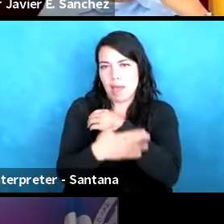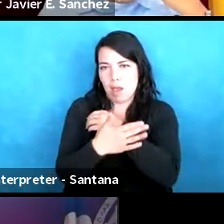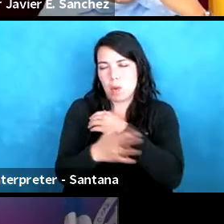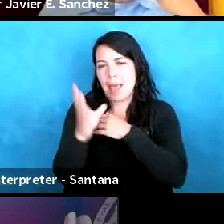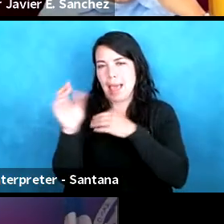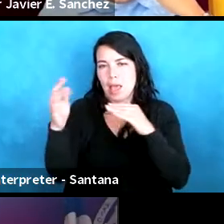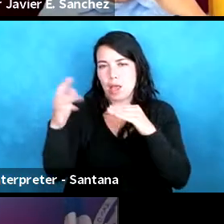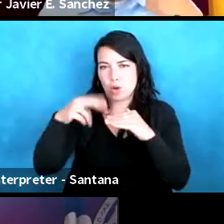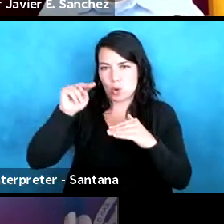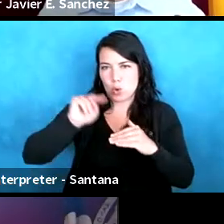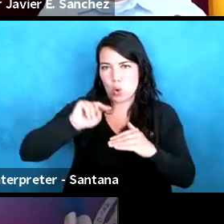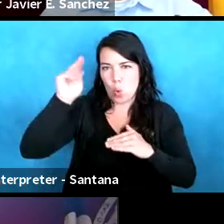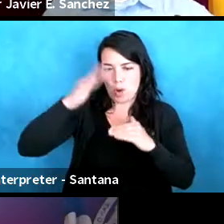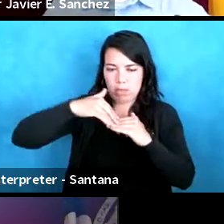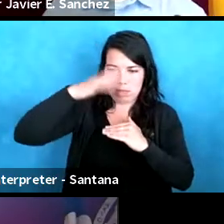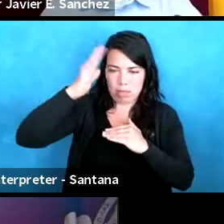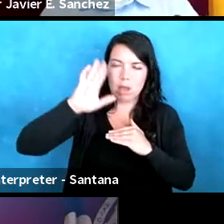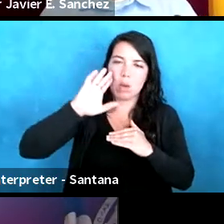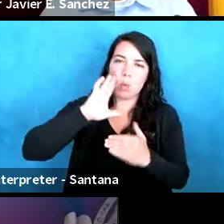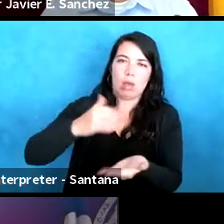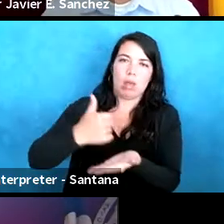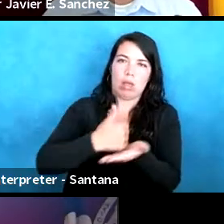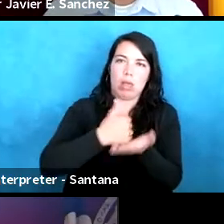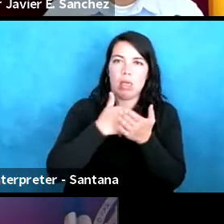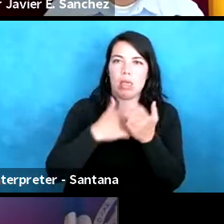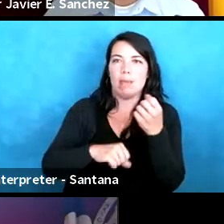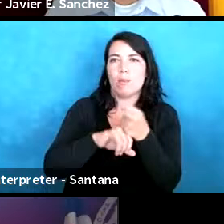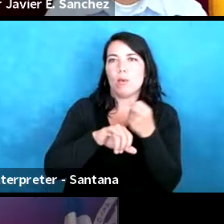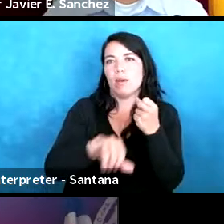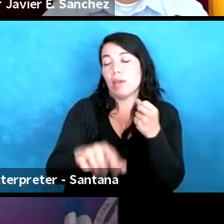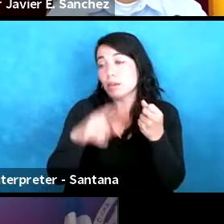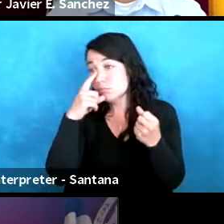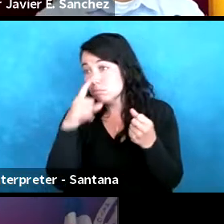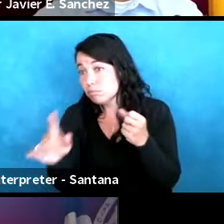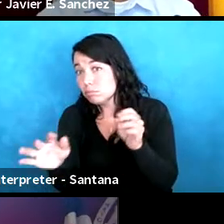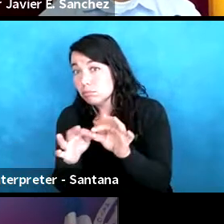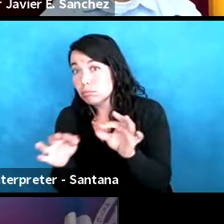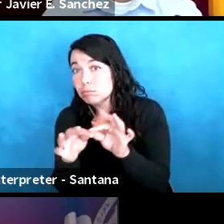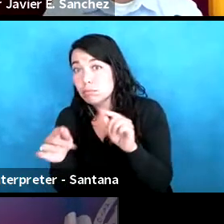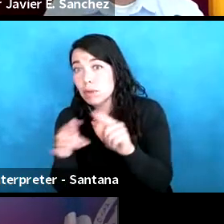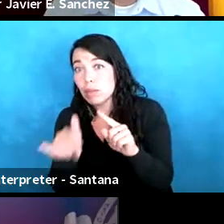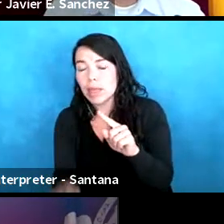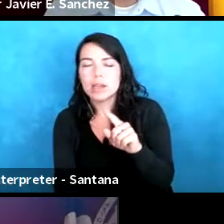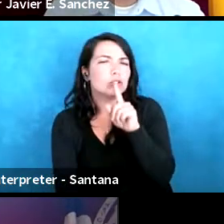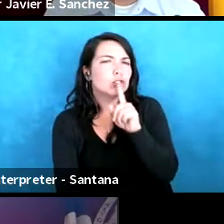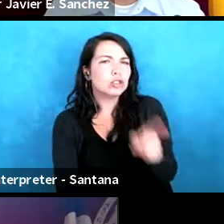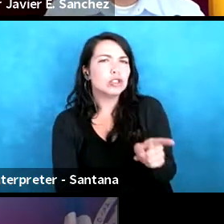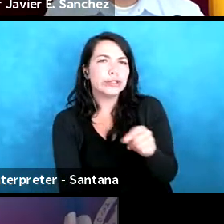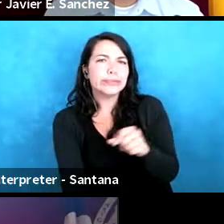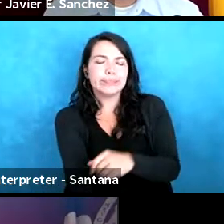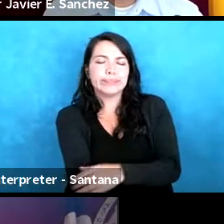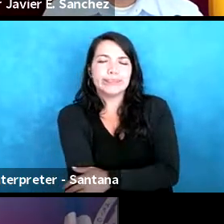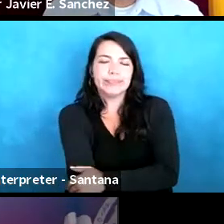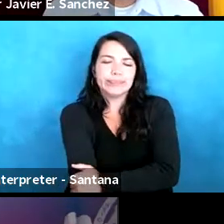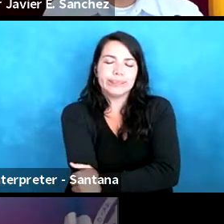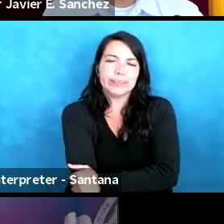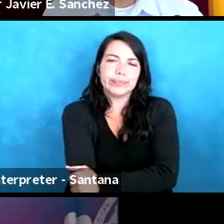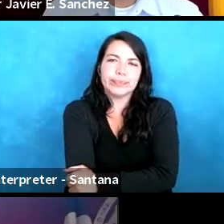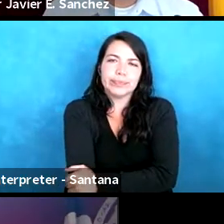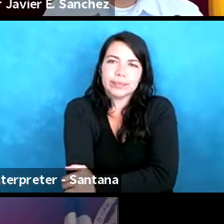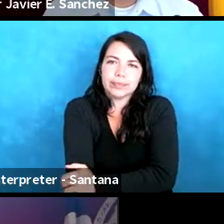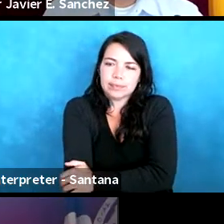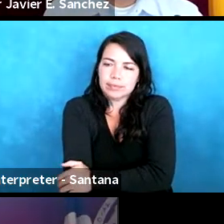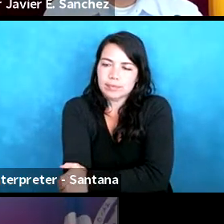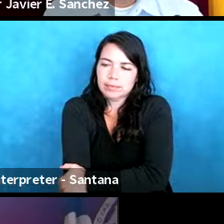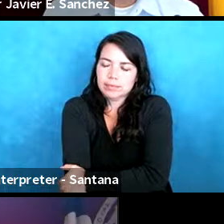public, that was one of the topics that came up today. Absolutely. And as Councilwoman Benavides indicated, this is a big